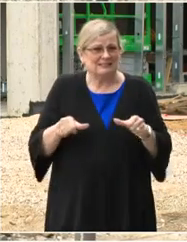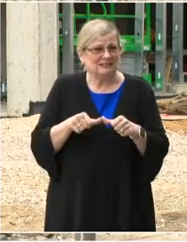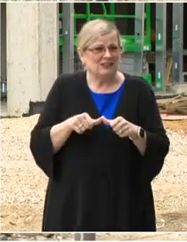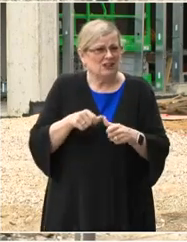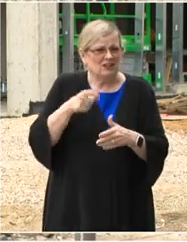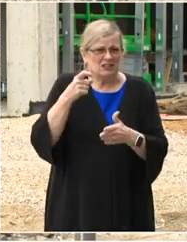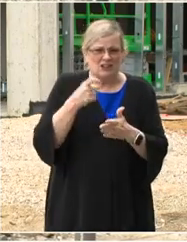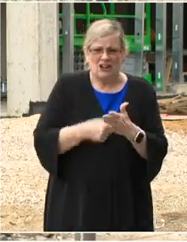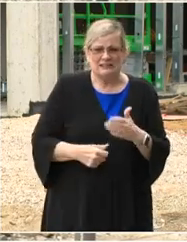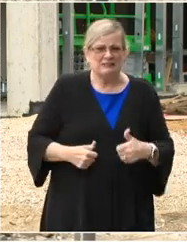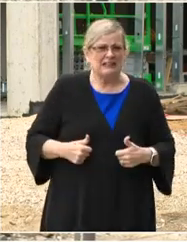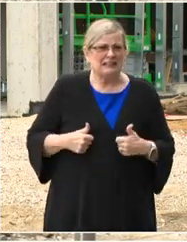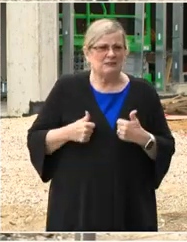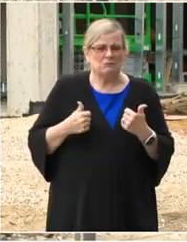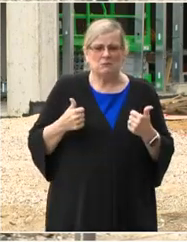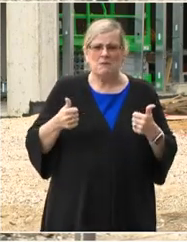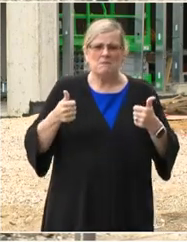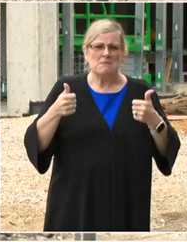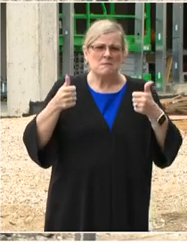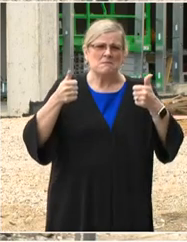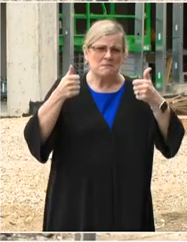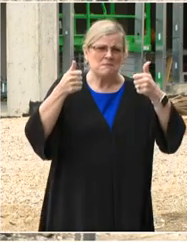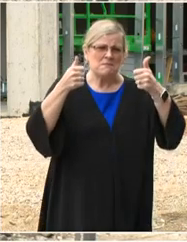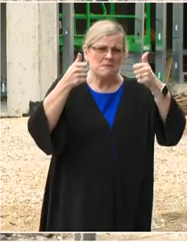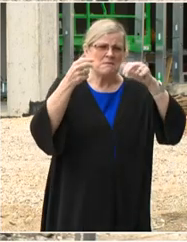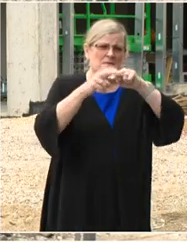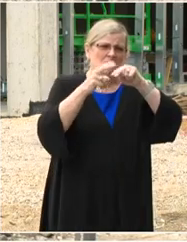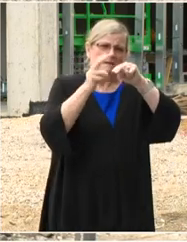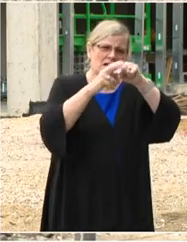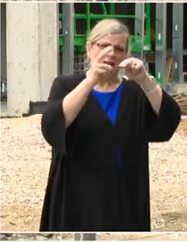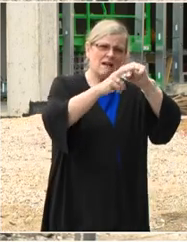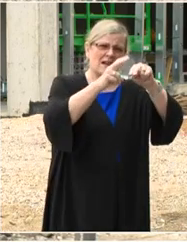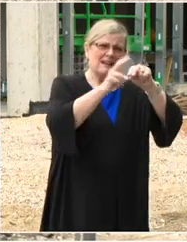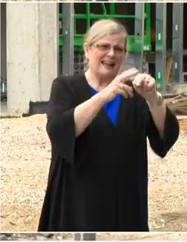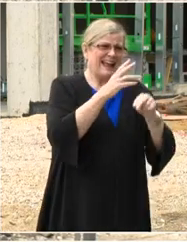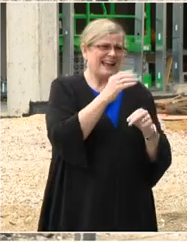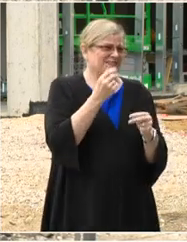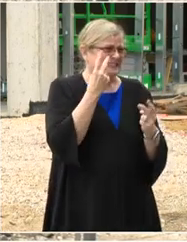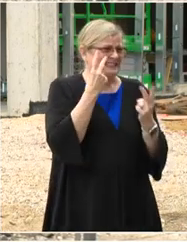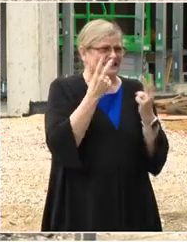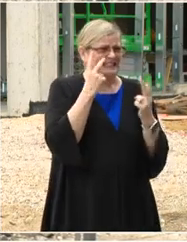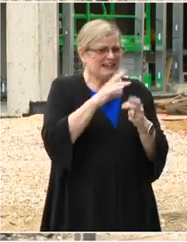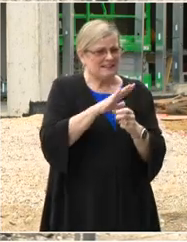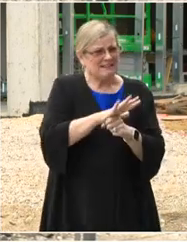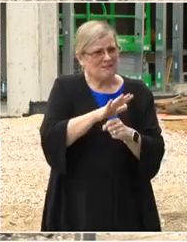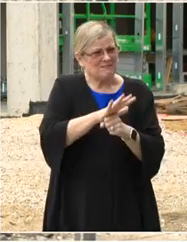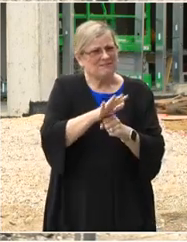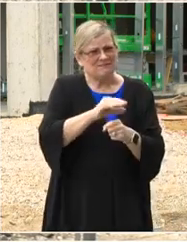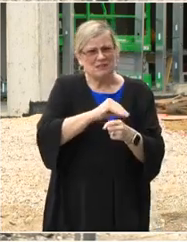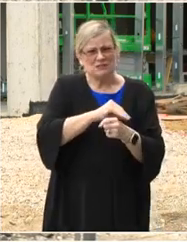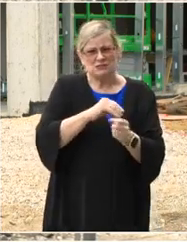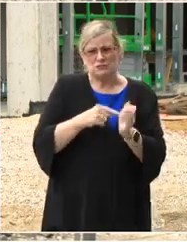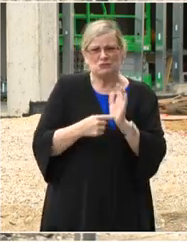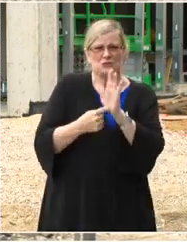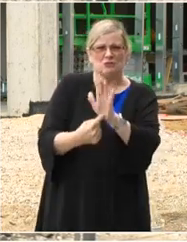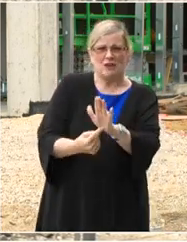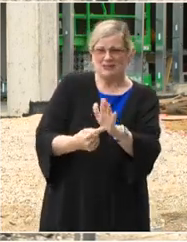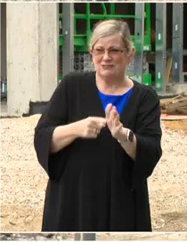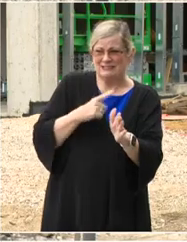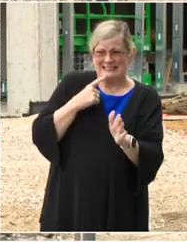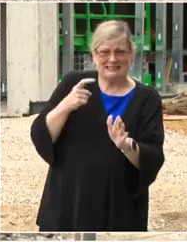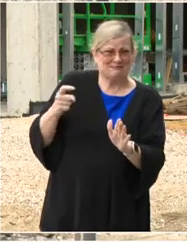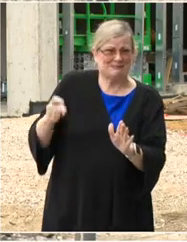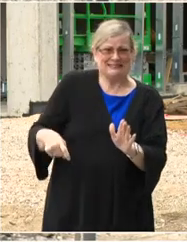living soars. I think the pandemic has shown that to us more than anything else.